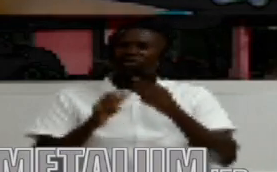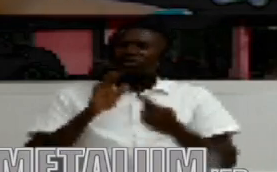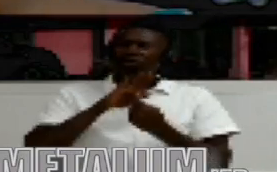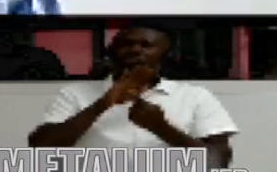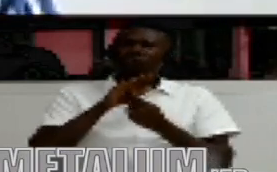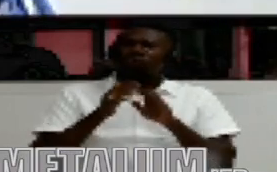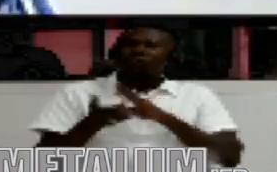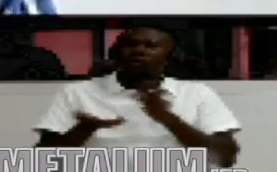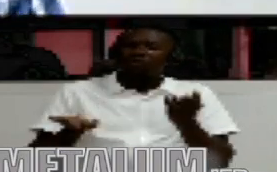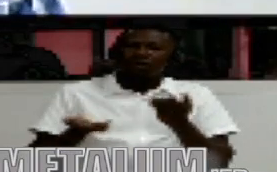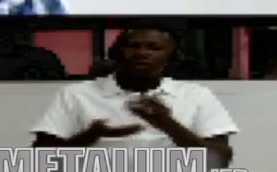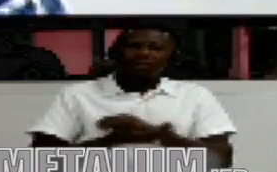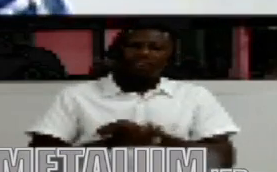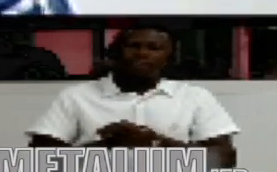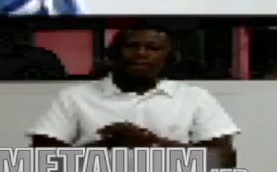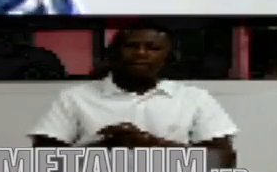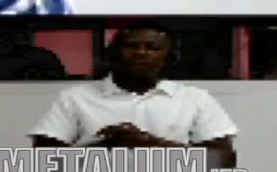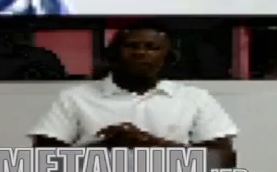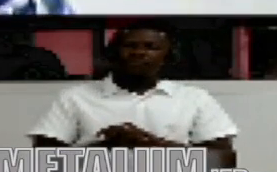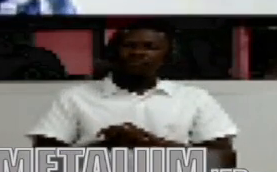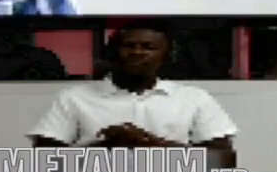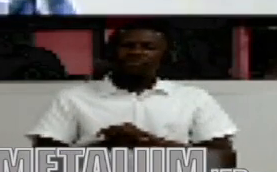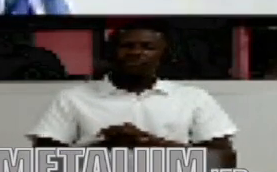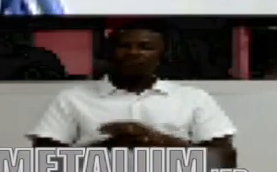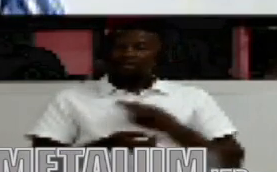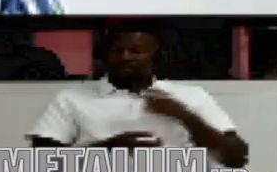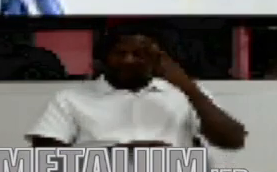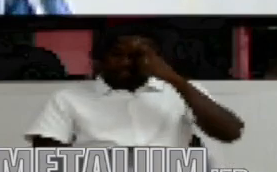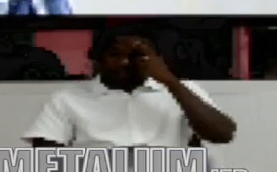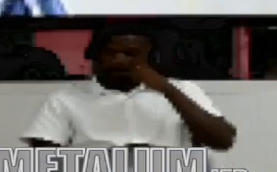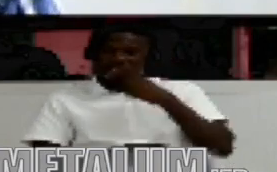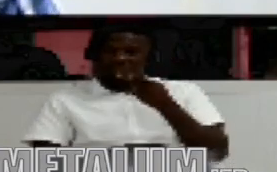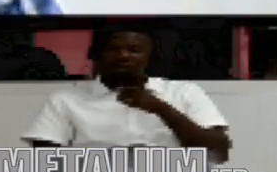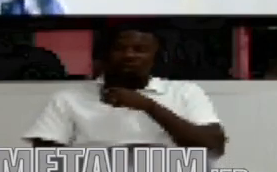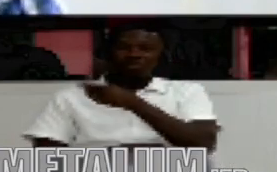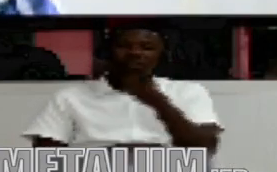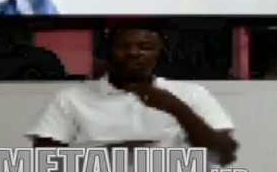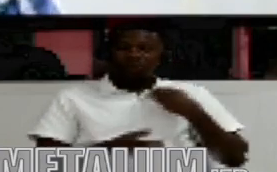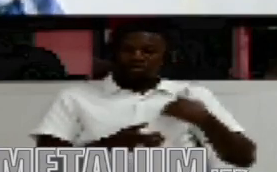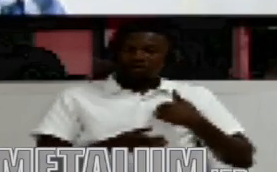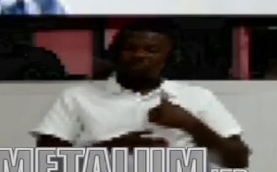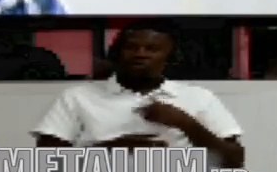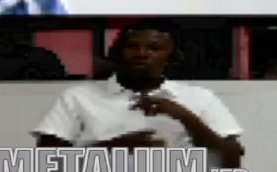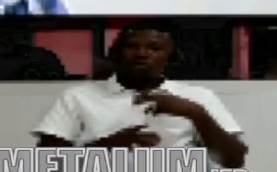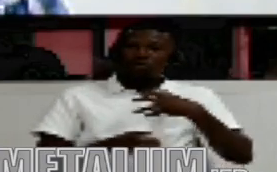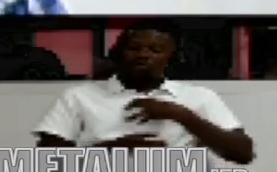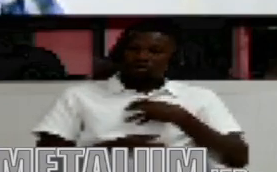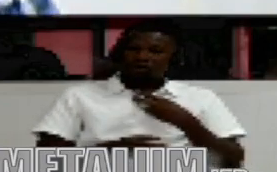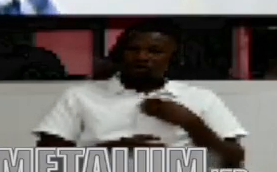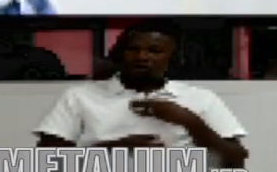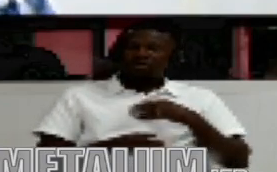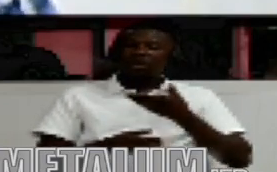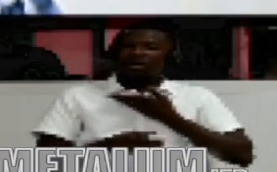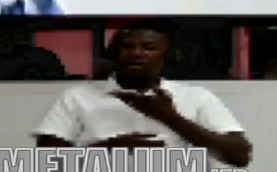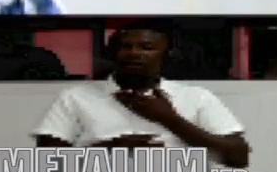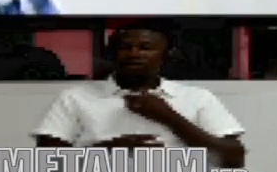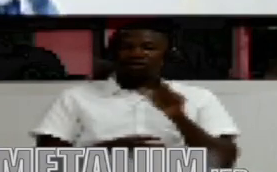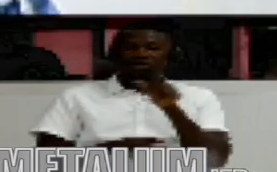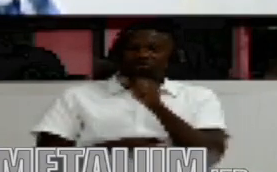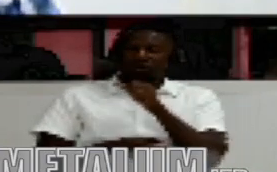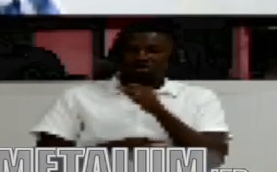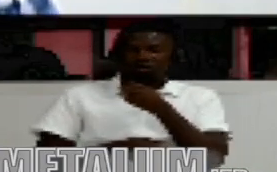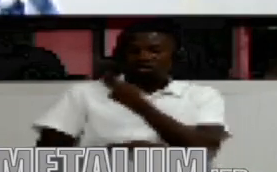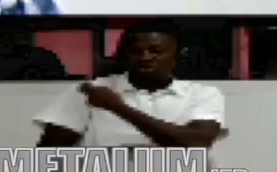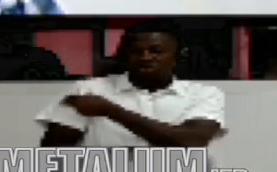The purpose was these people wanted to help us get another hospital, a much